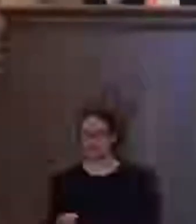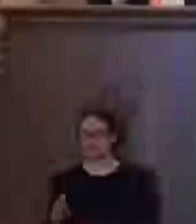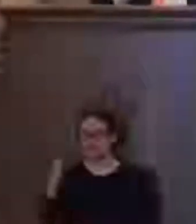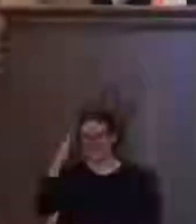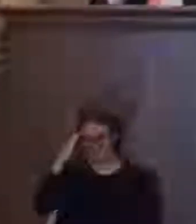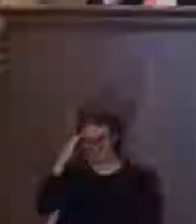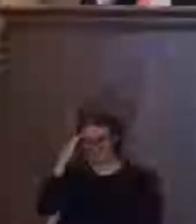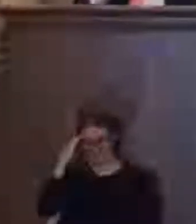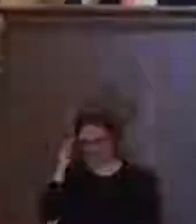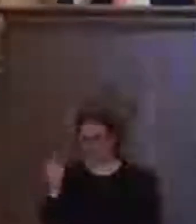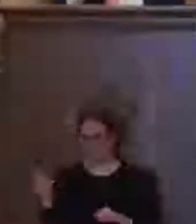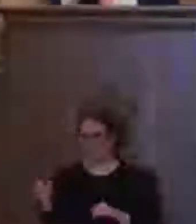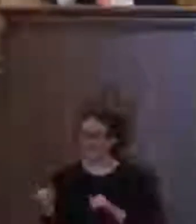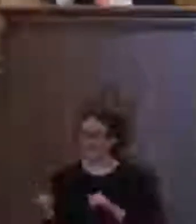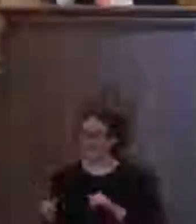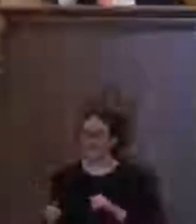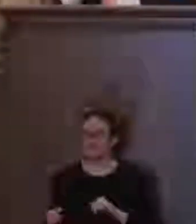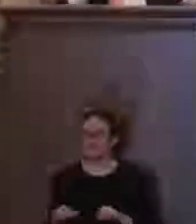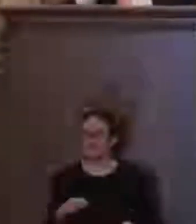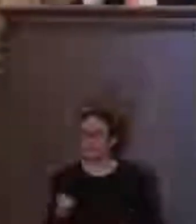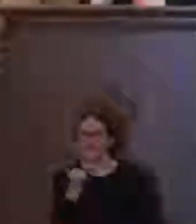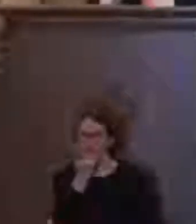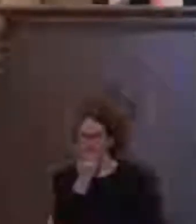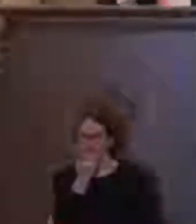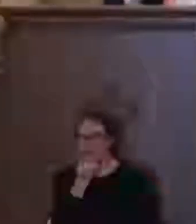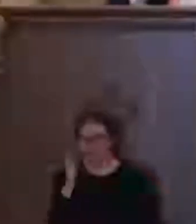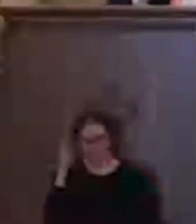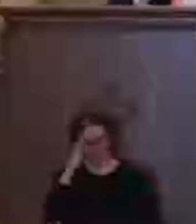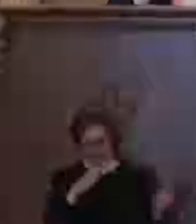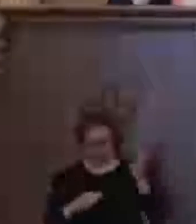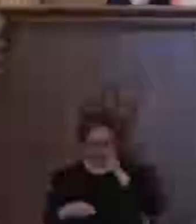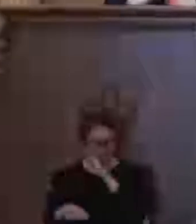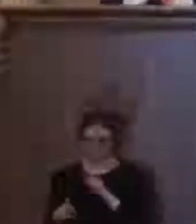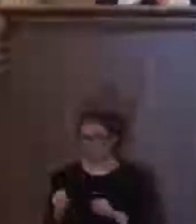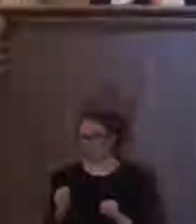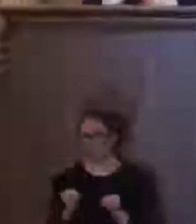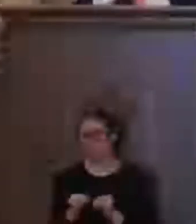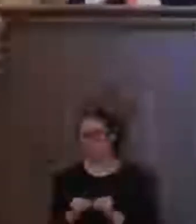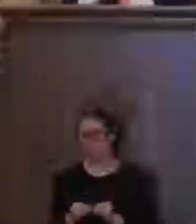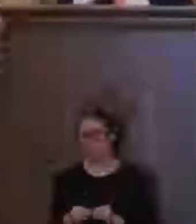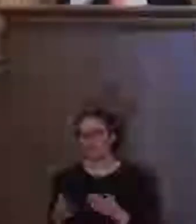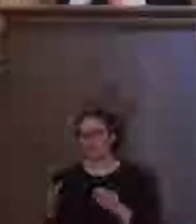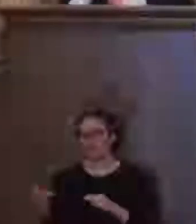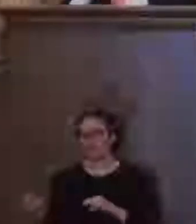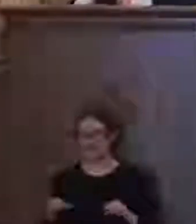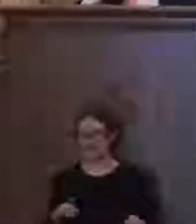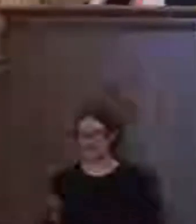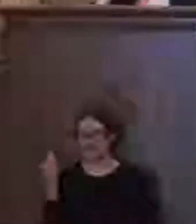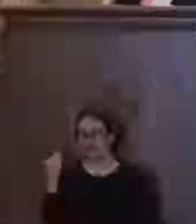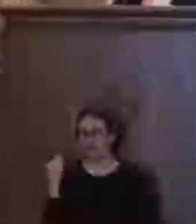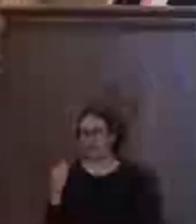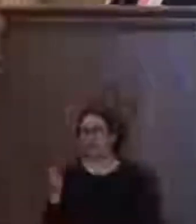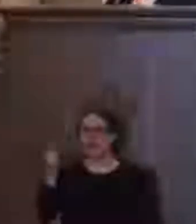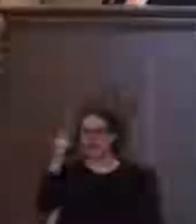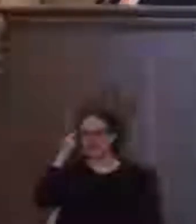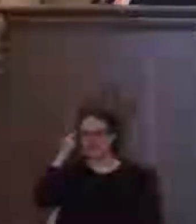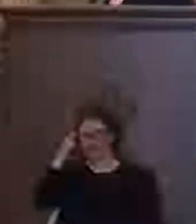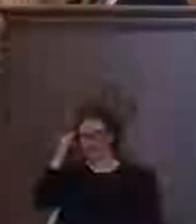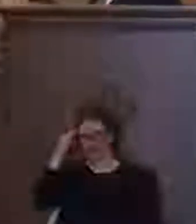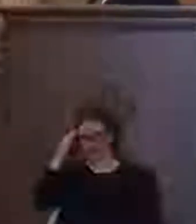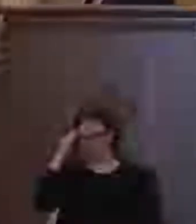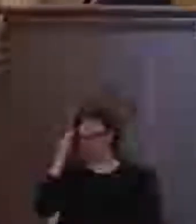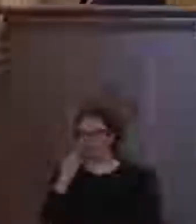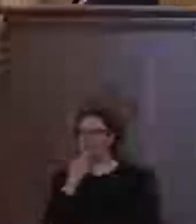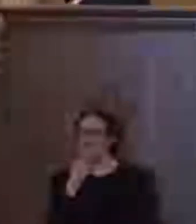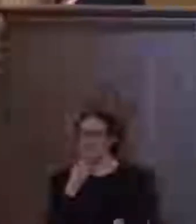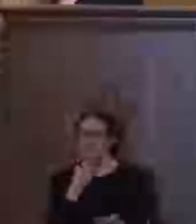about how they done me wrong. It don't even bother me anymore what they've done to me. He said, all I can think about is the